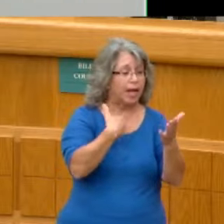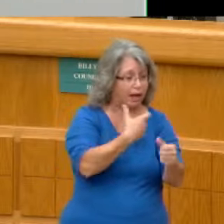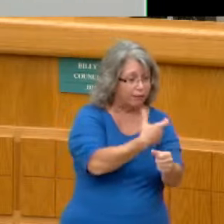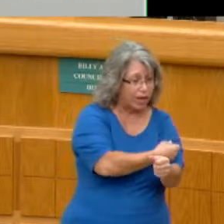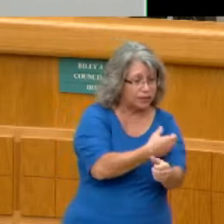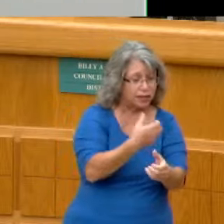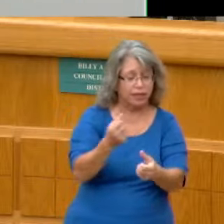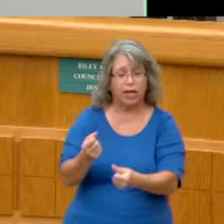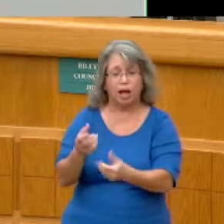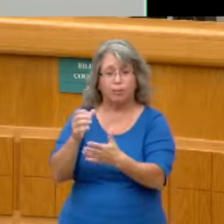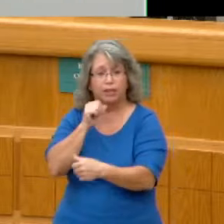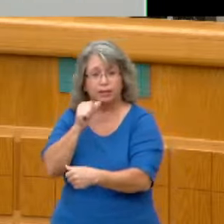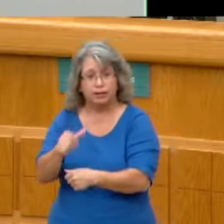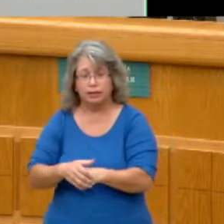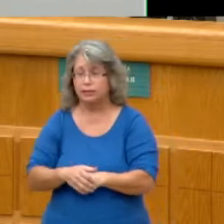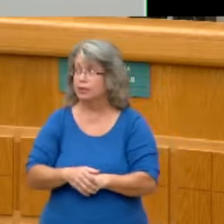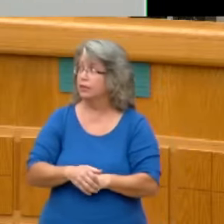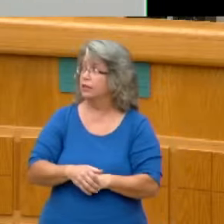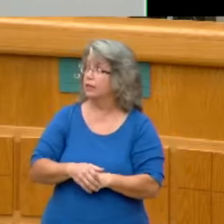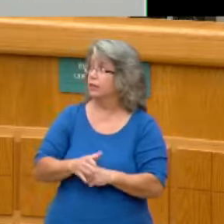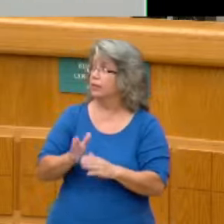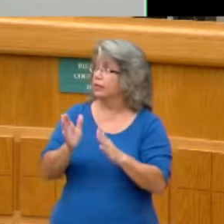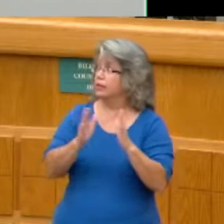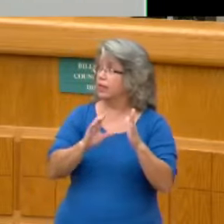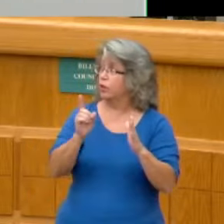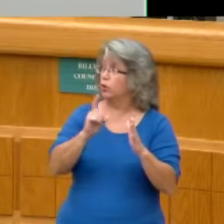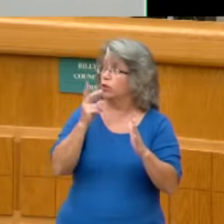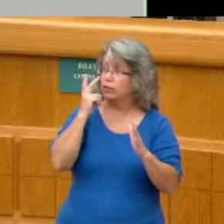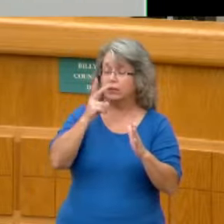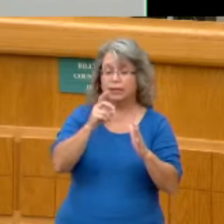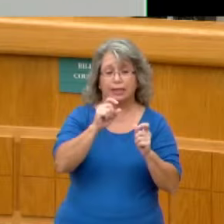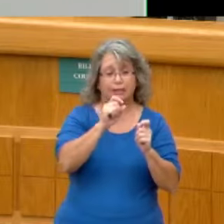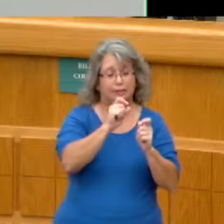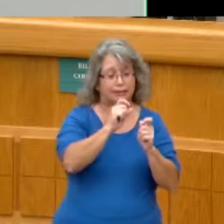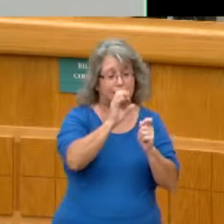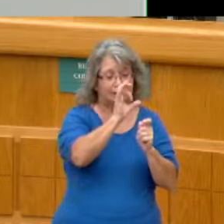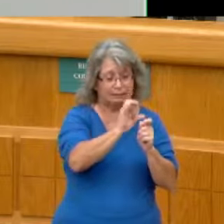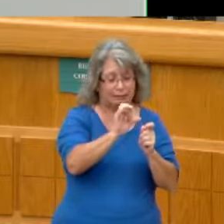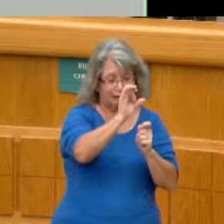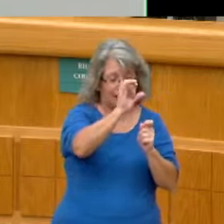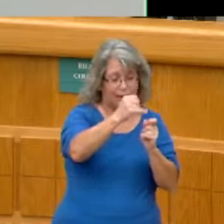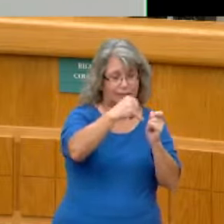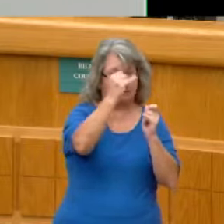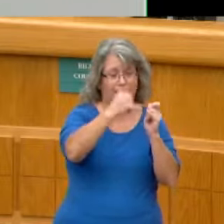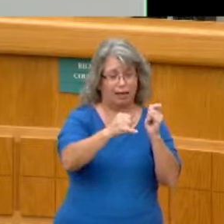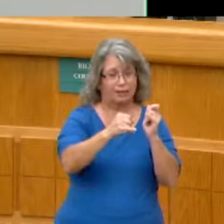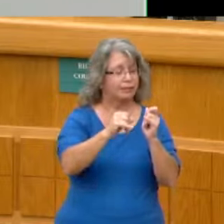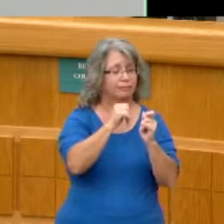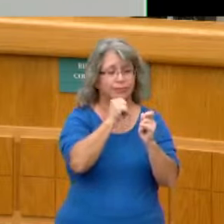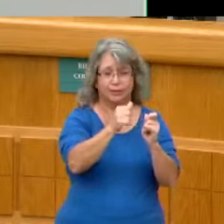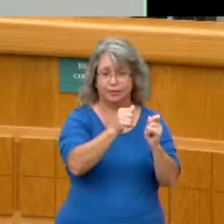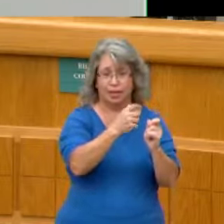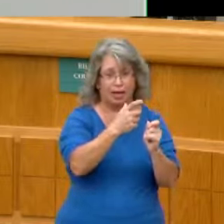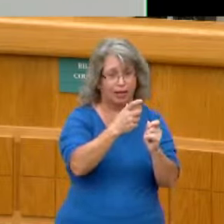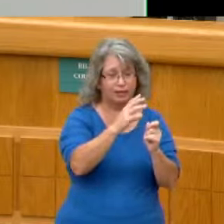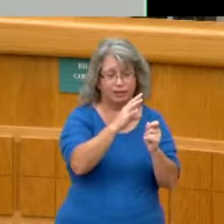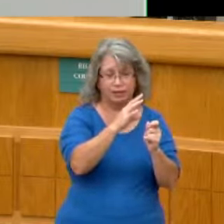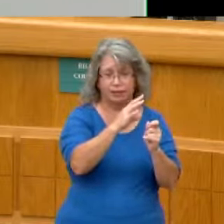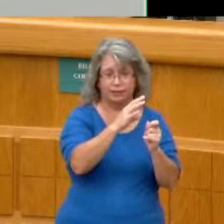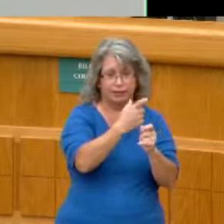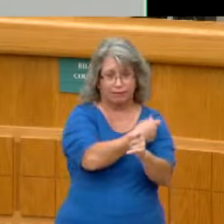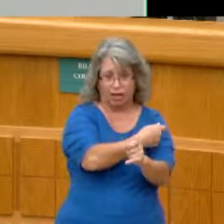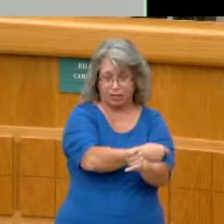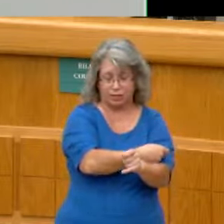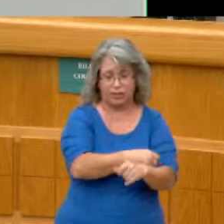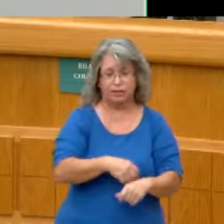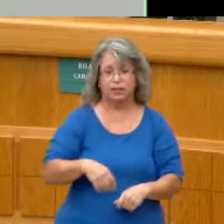see all the dots and lines, that's the people that are unvaccinated. And the side where you see not a lot of dots and everything's kind of down near